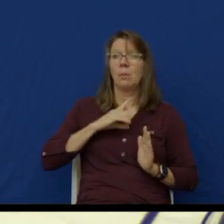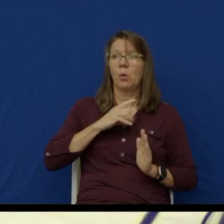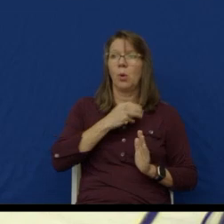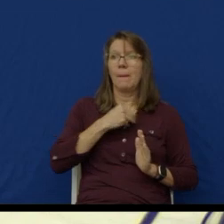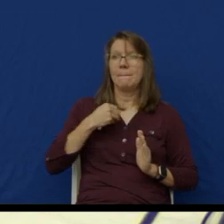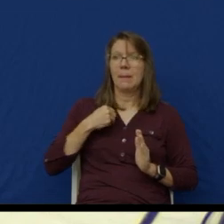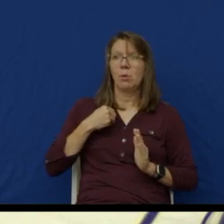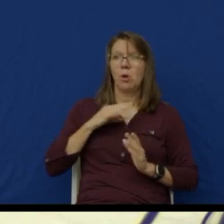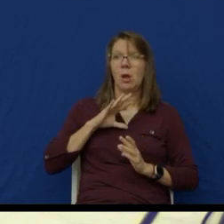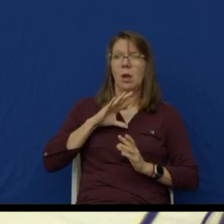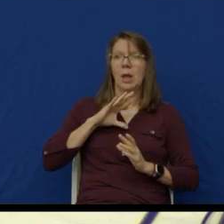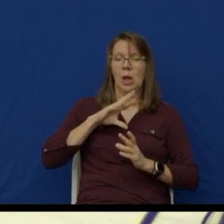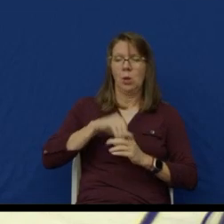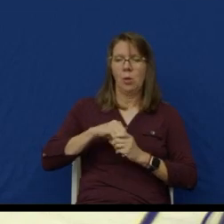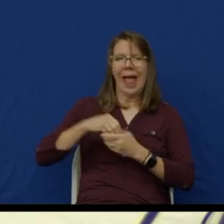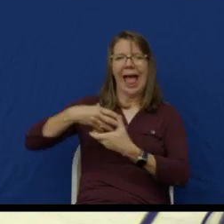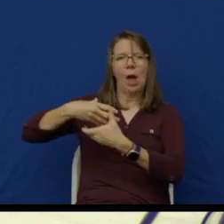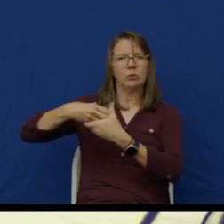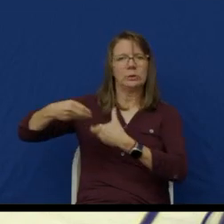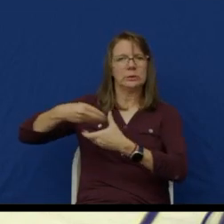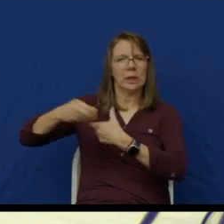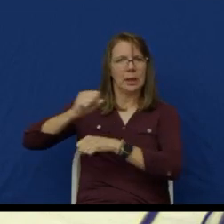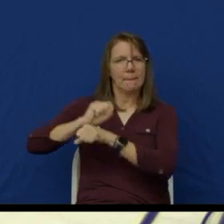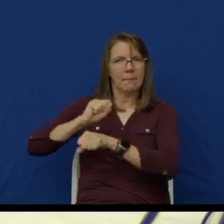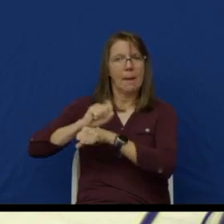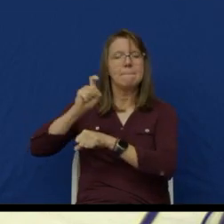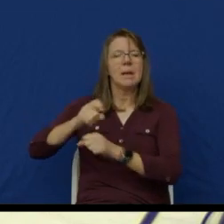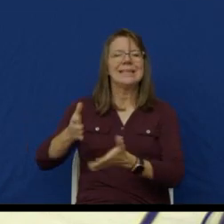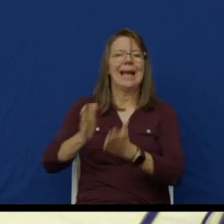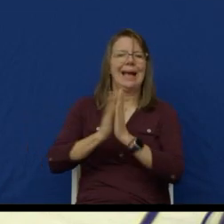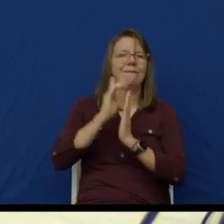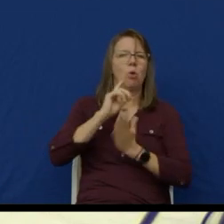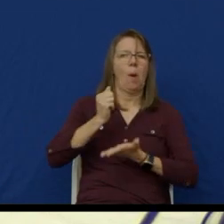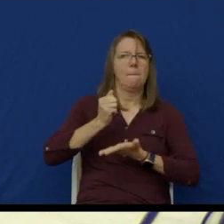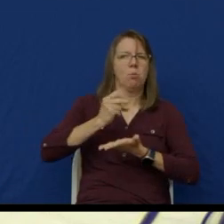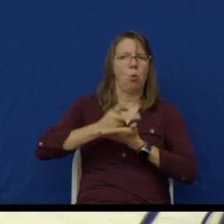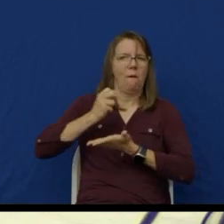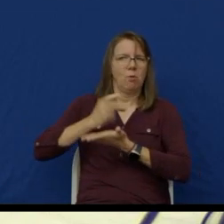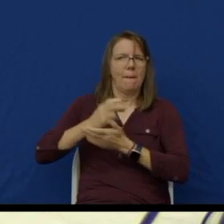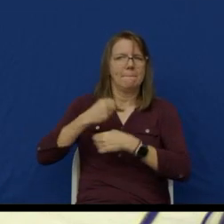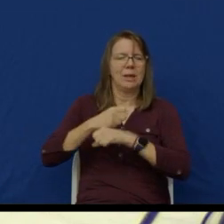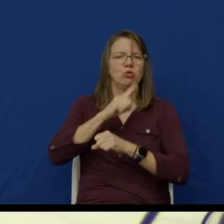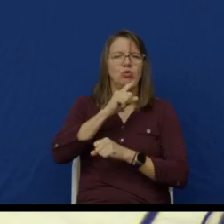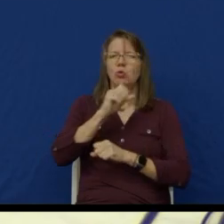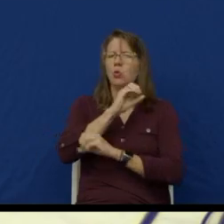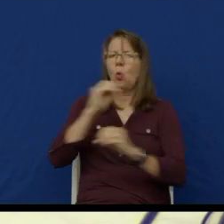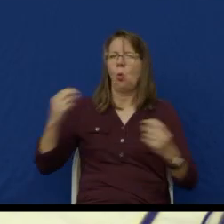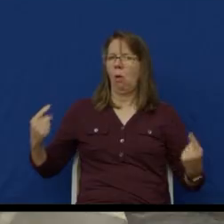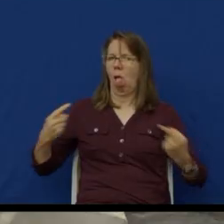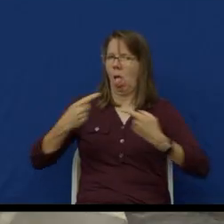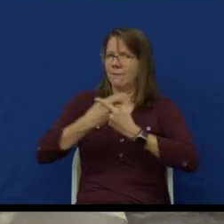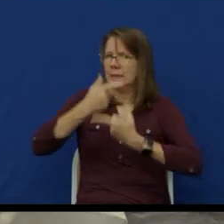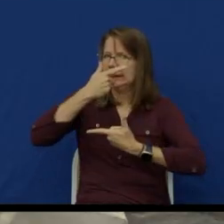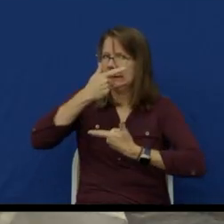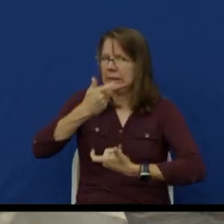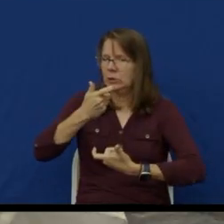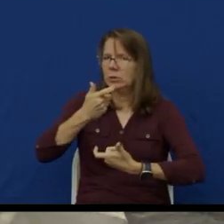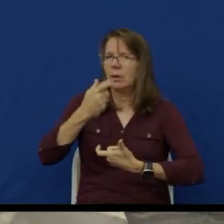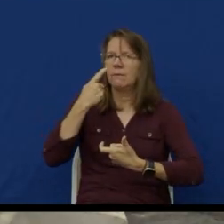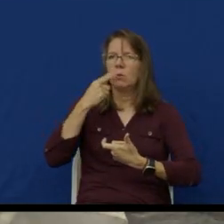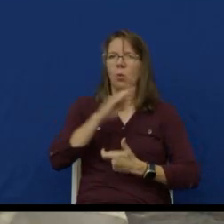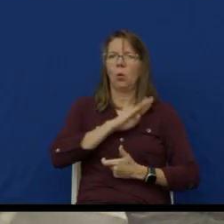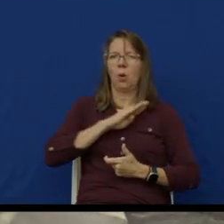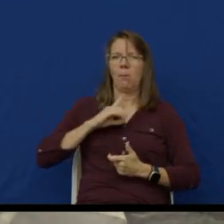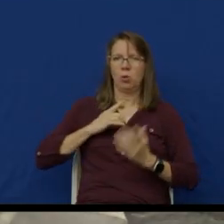employment, they seek the approval of the full board in order to do so to ensure that there are not any conflicts of interest with their board service and their proposed